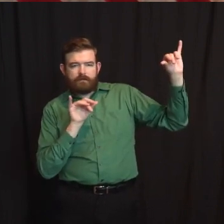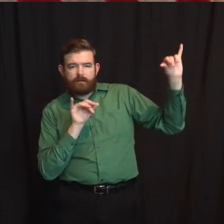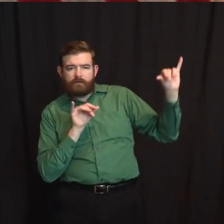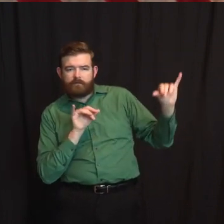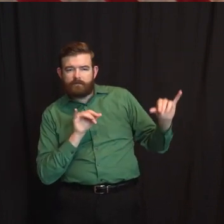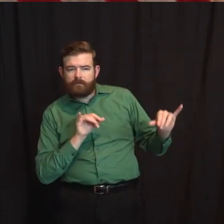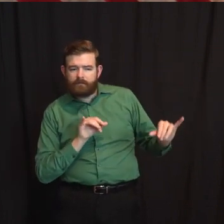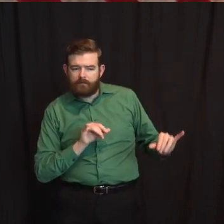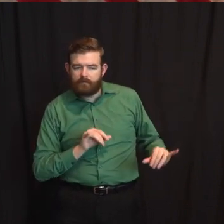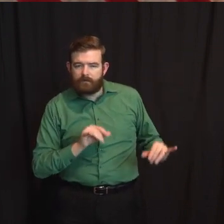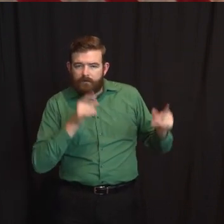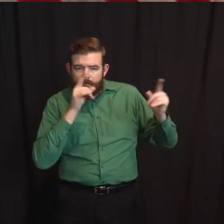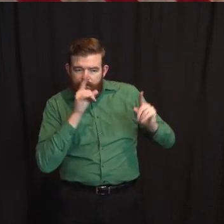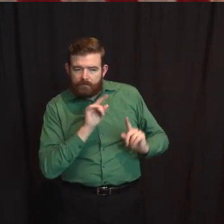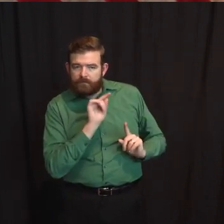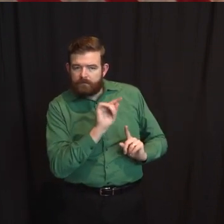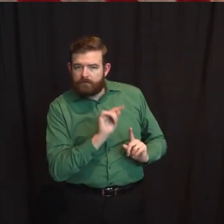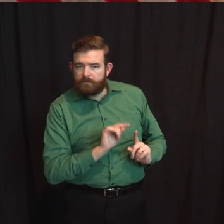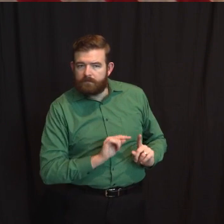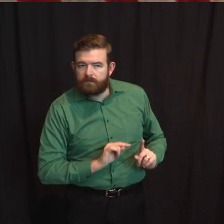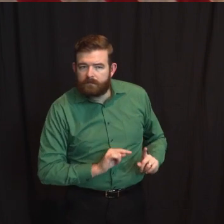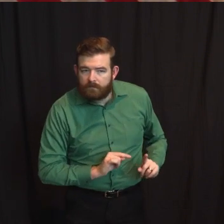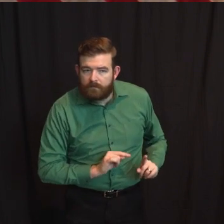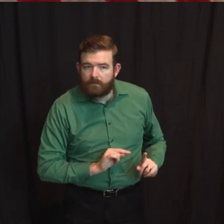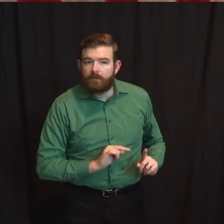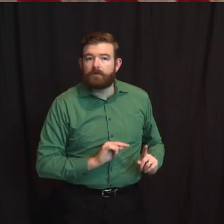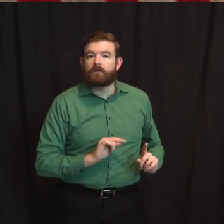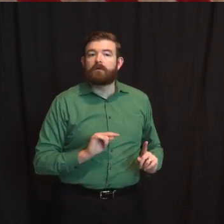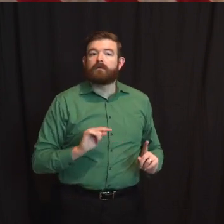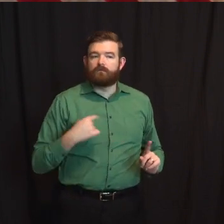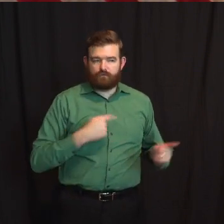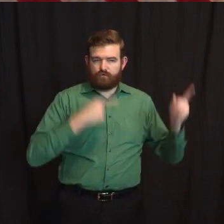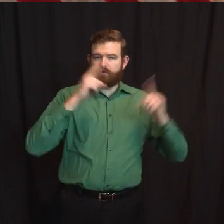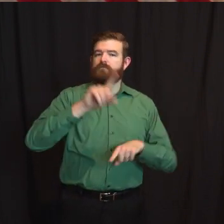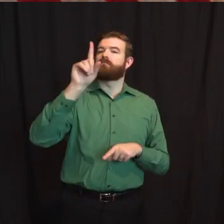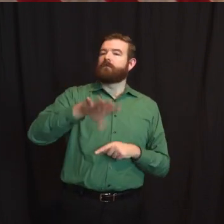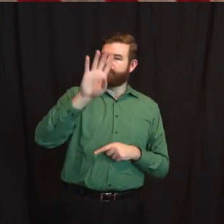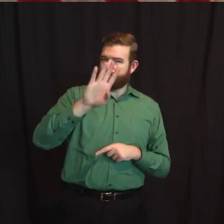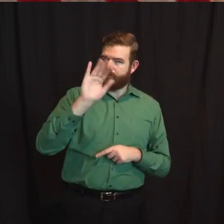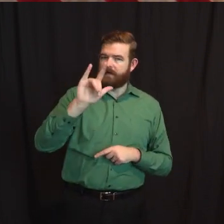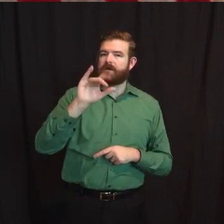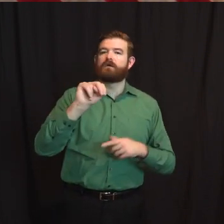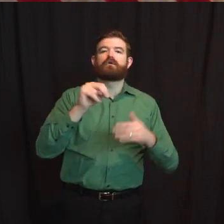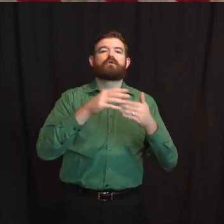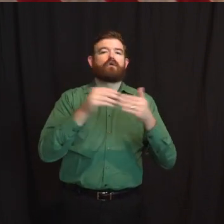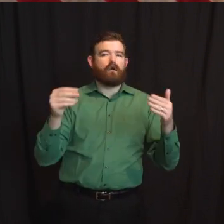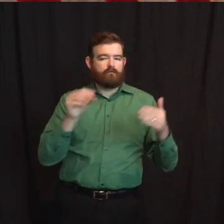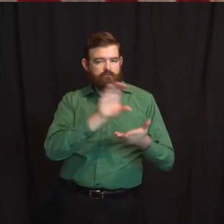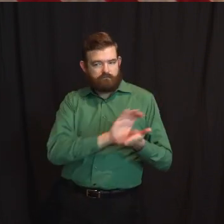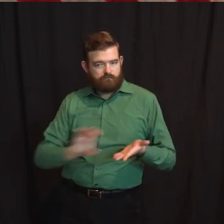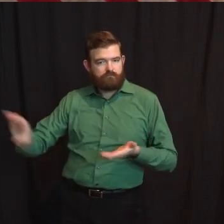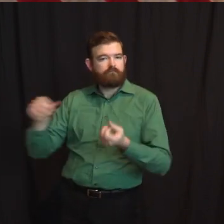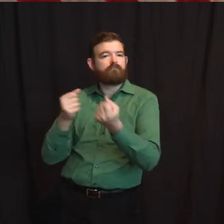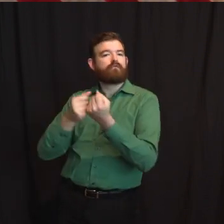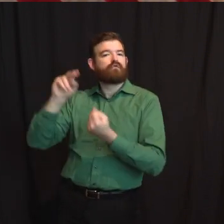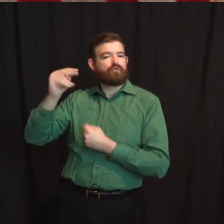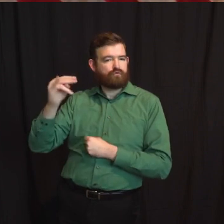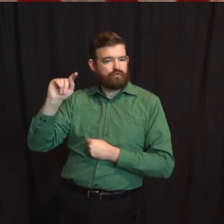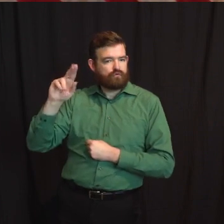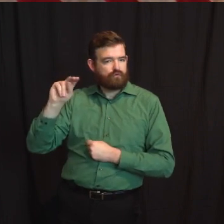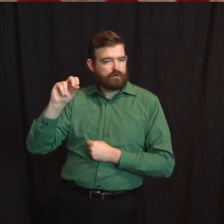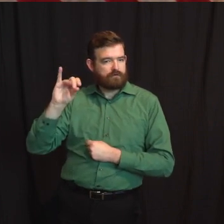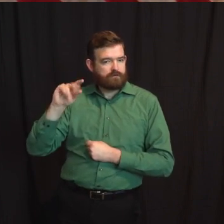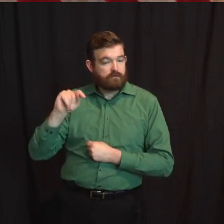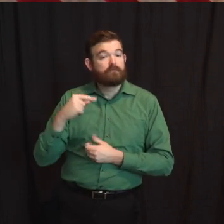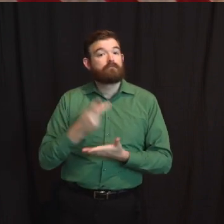the $1.4 billion for NJ Transit. Even the conversation that I had with him a couple of weeks ago in the White House about